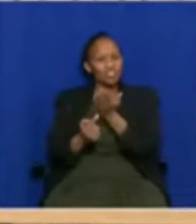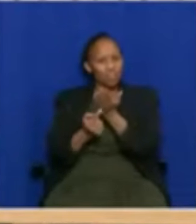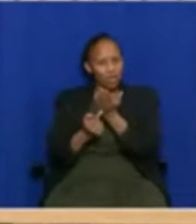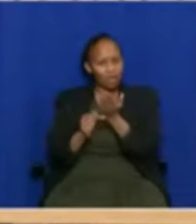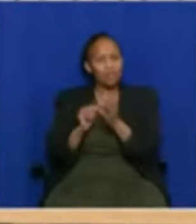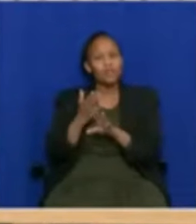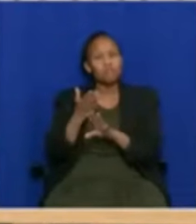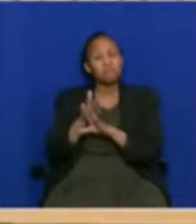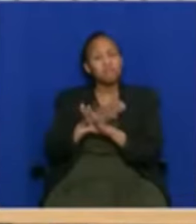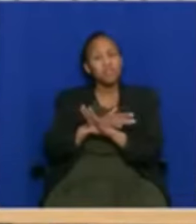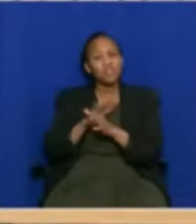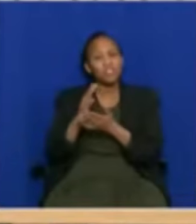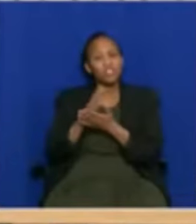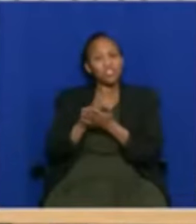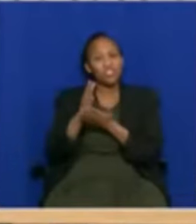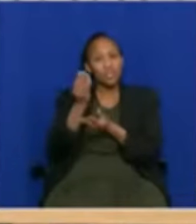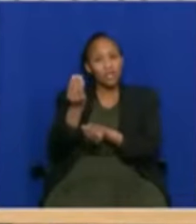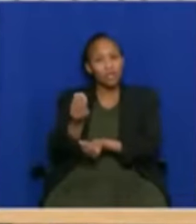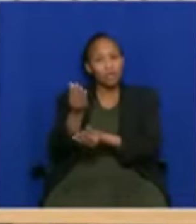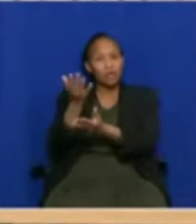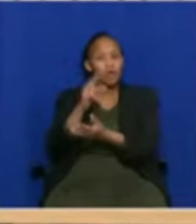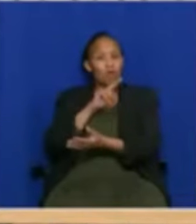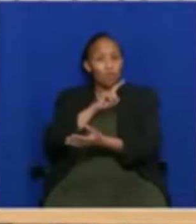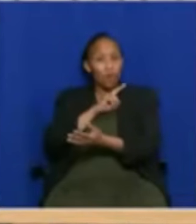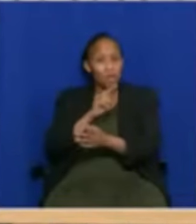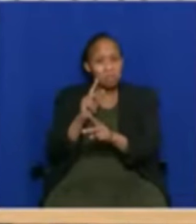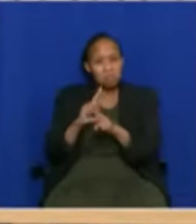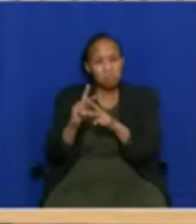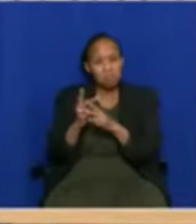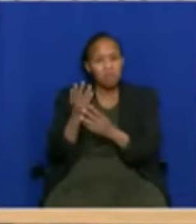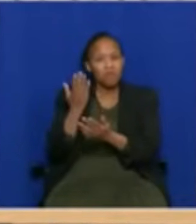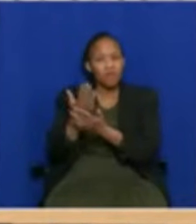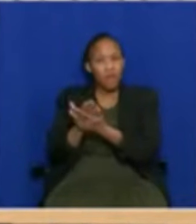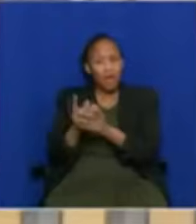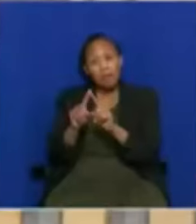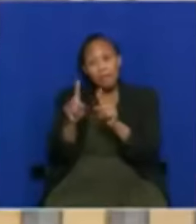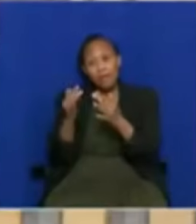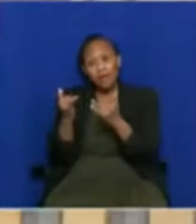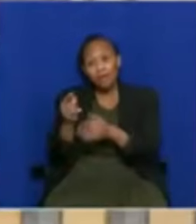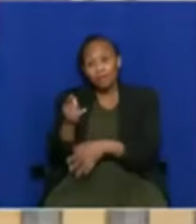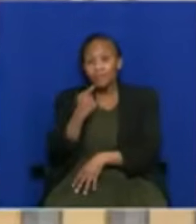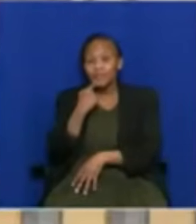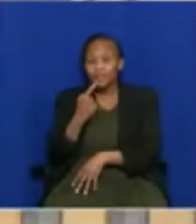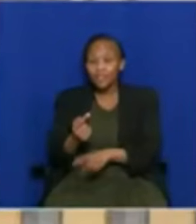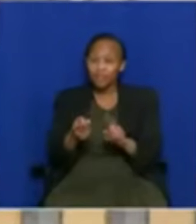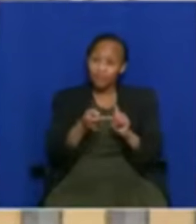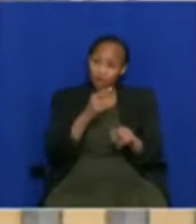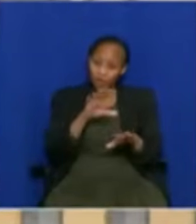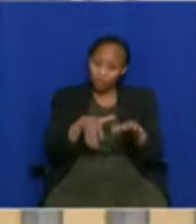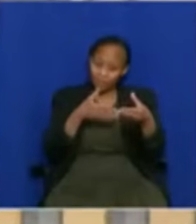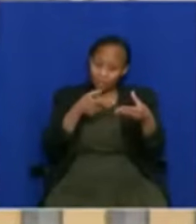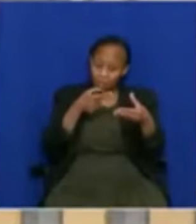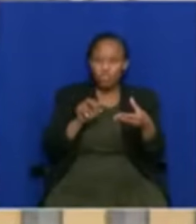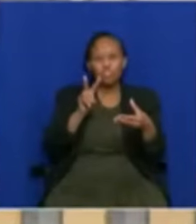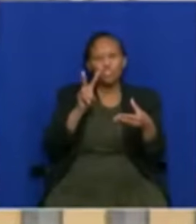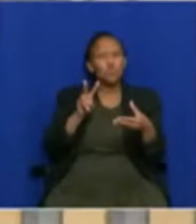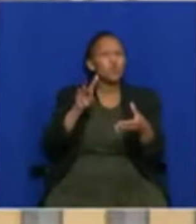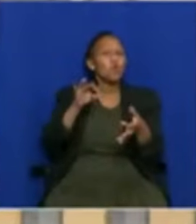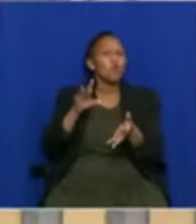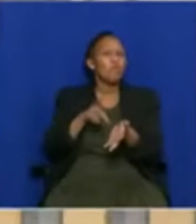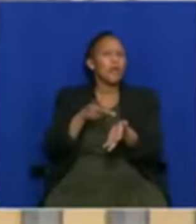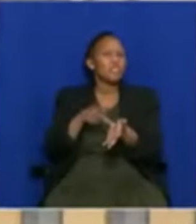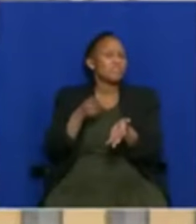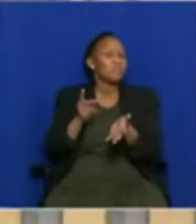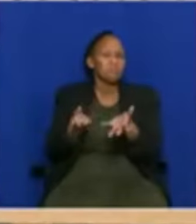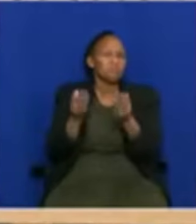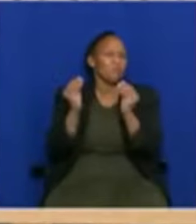of preparation, you appear to have received only 2 pages of that. That's correct. Yes. So I was proposing to the chair that